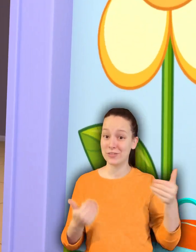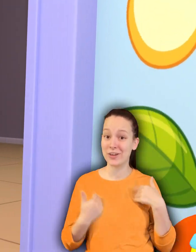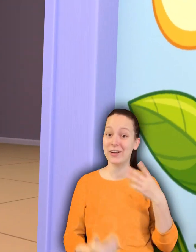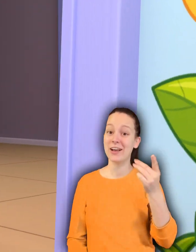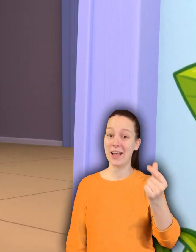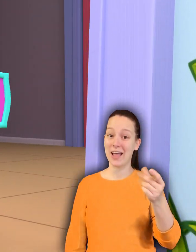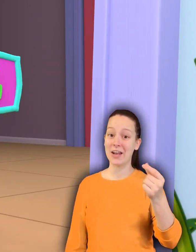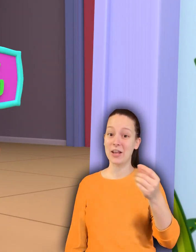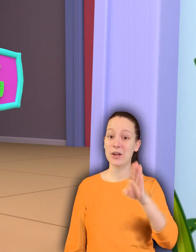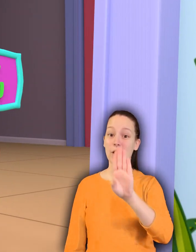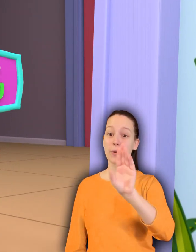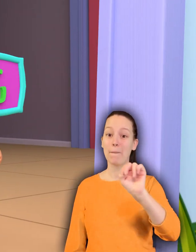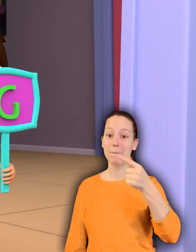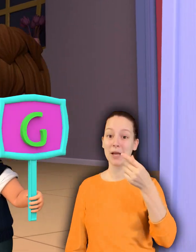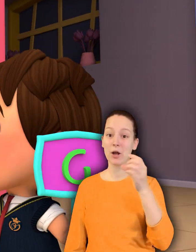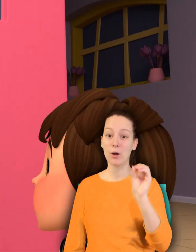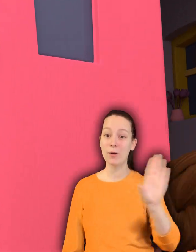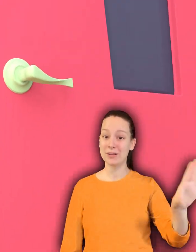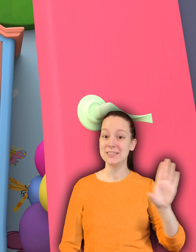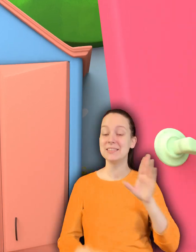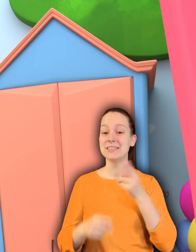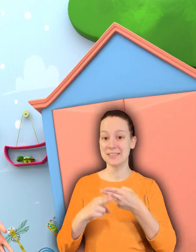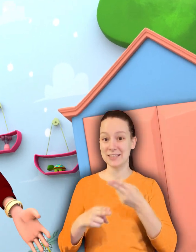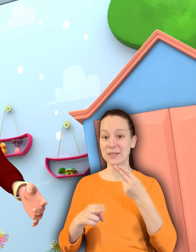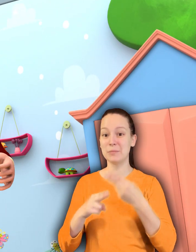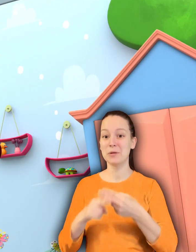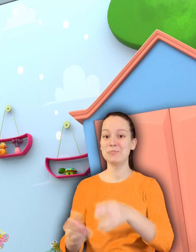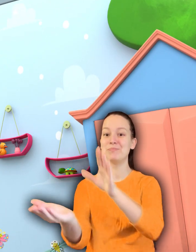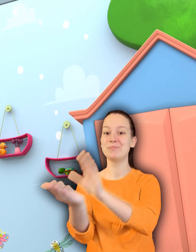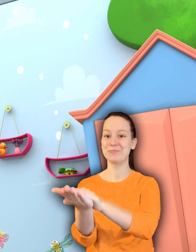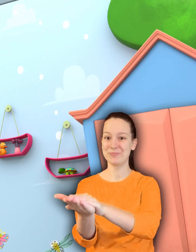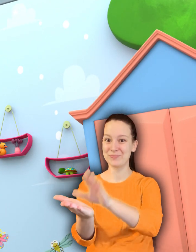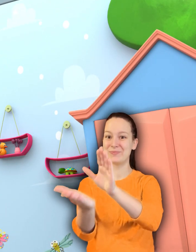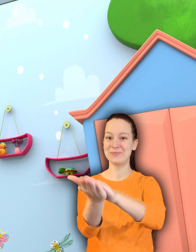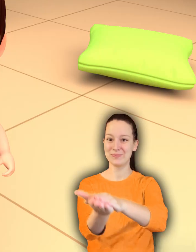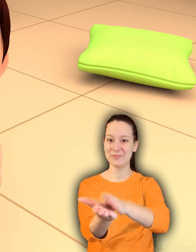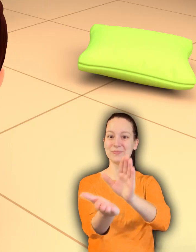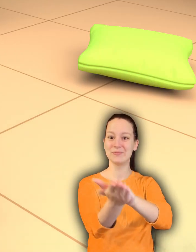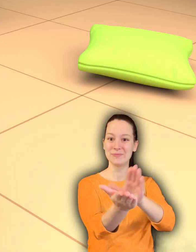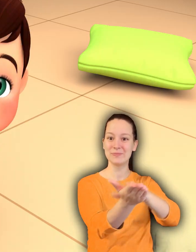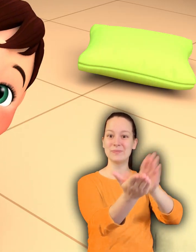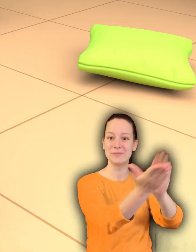there was a farmer had a dog and Bingo was his name-o